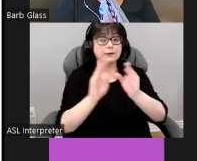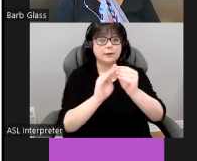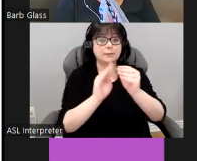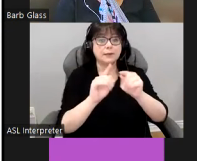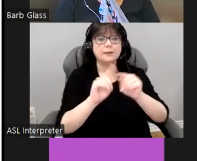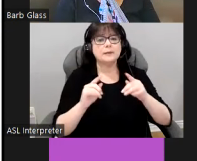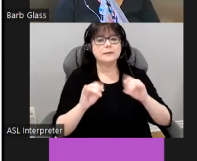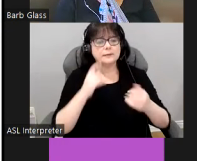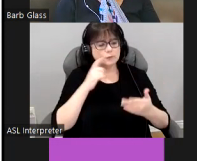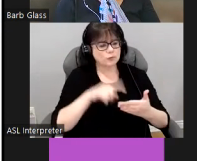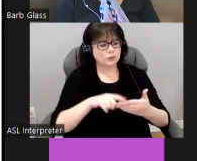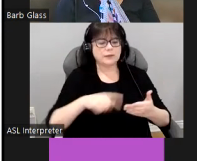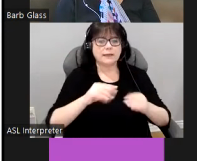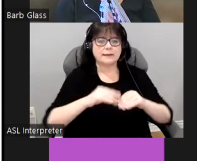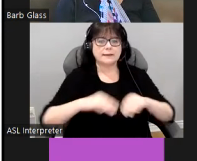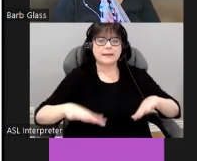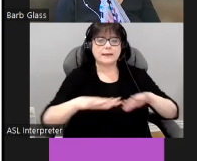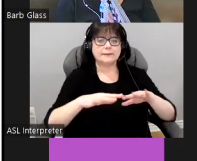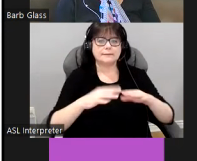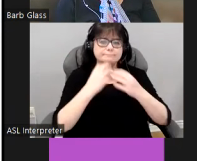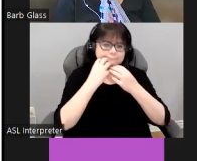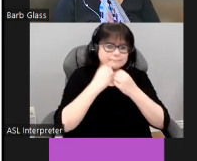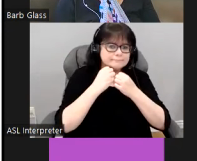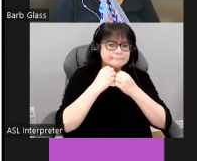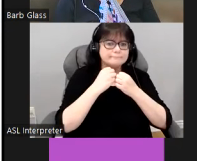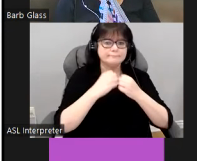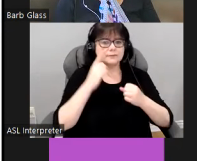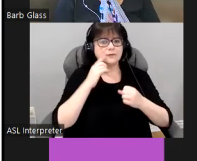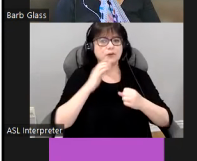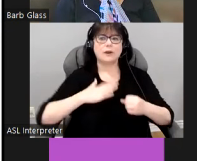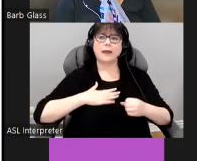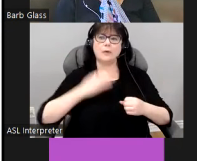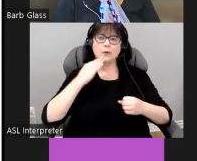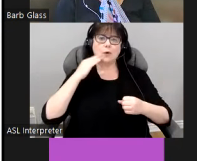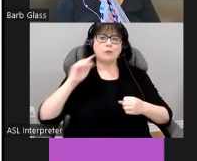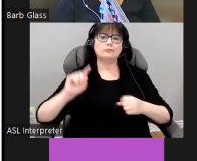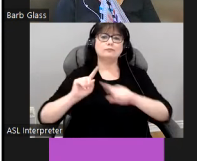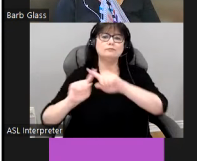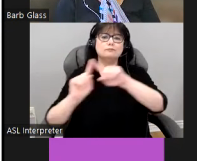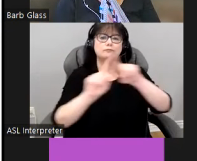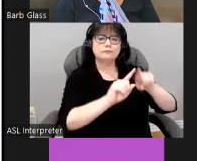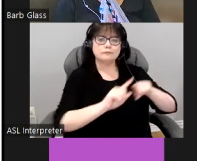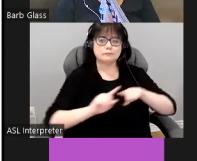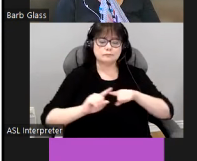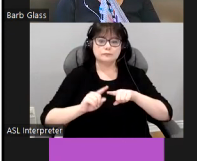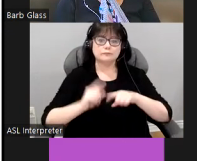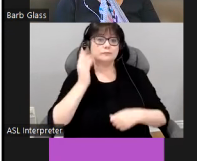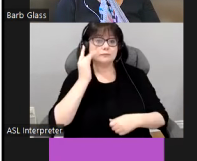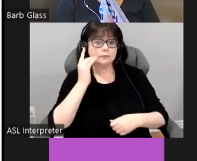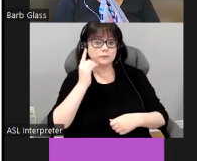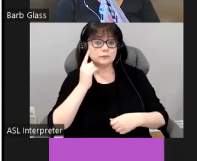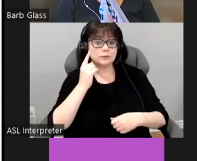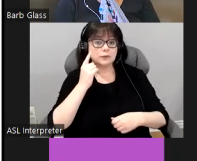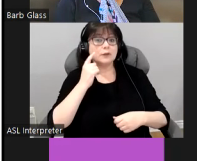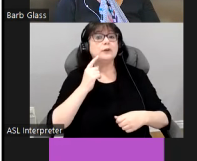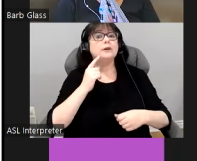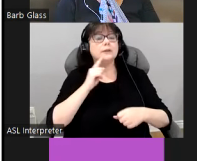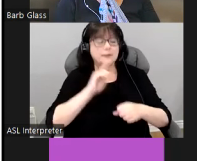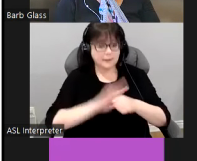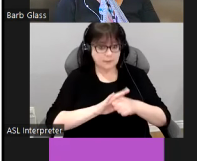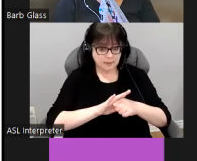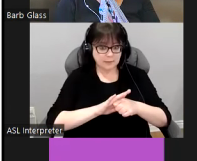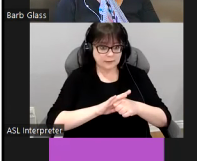calls home. We do this, each and every one of us, to reaffirm our commitment and responsibility in improving relationships